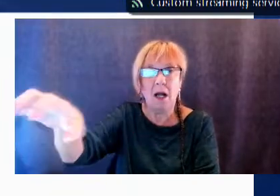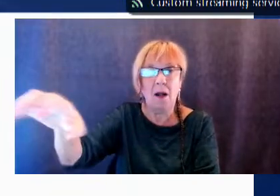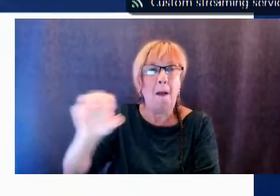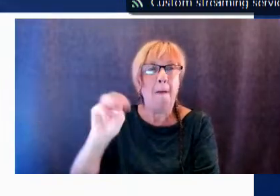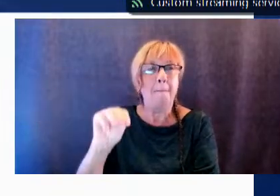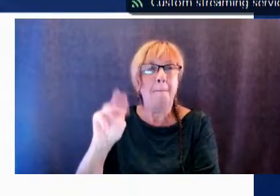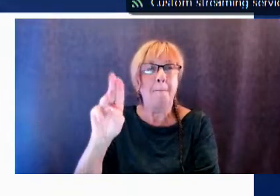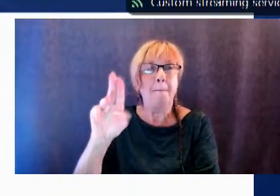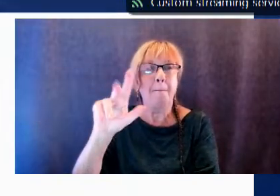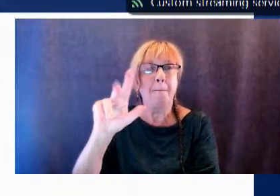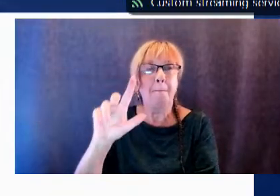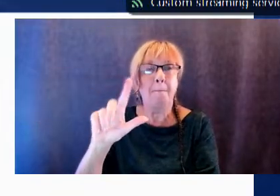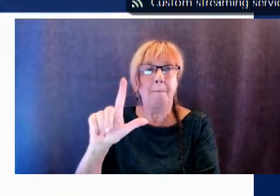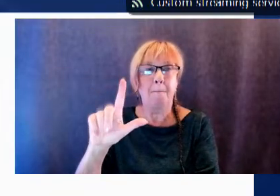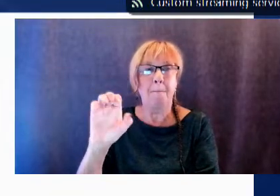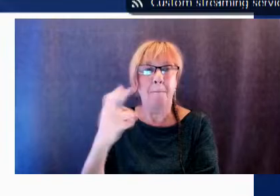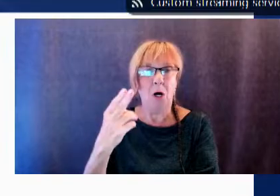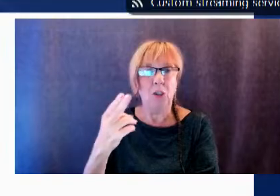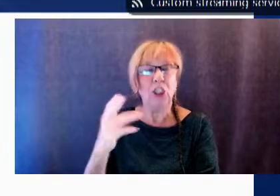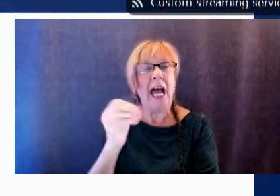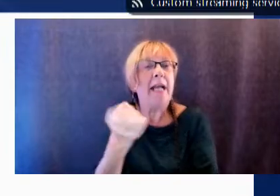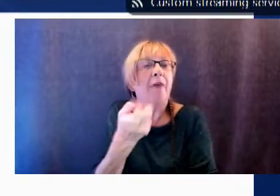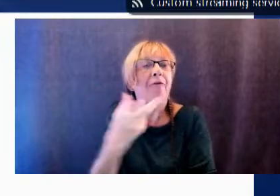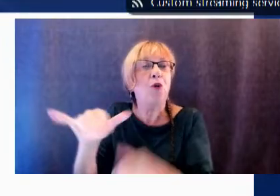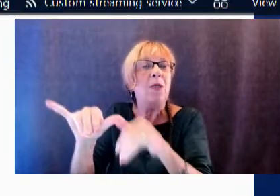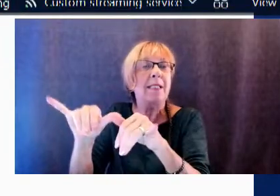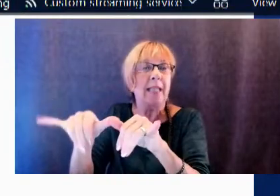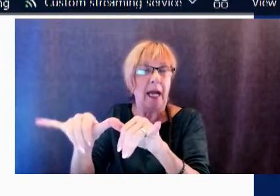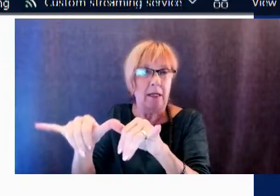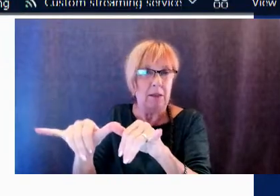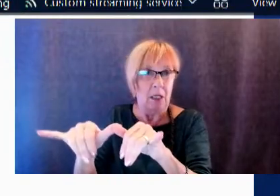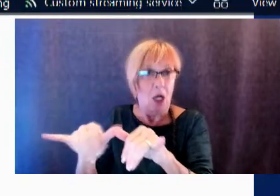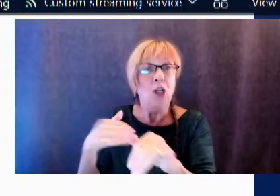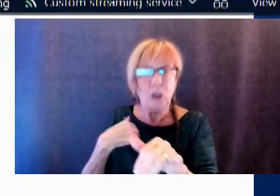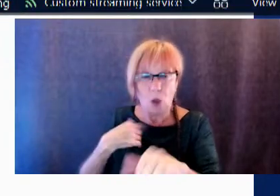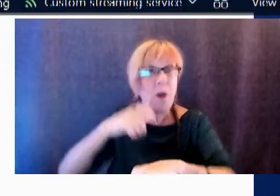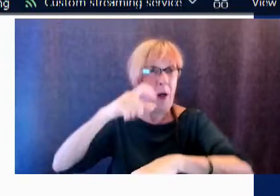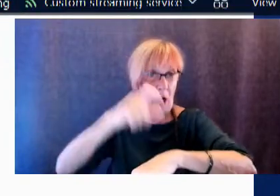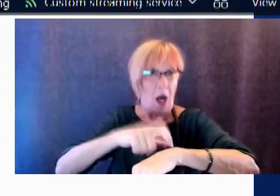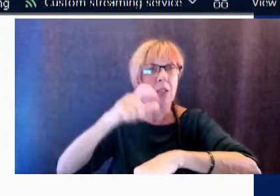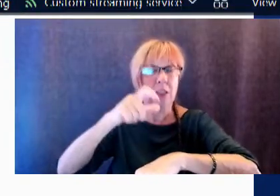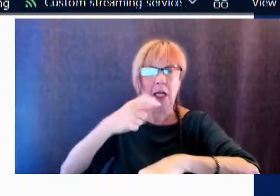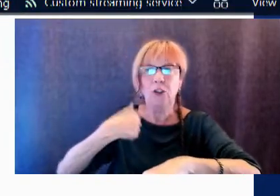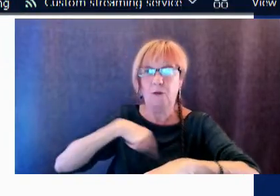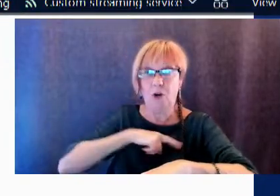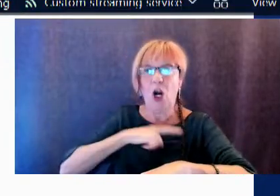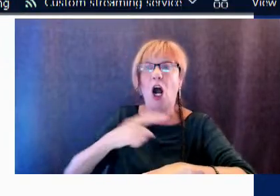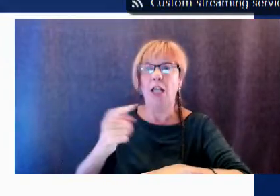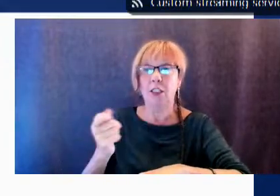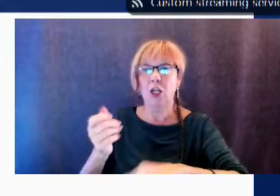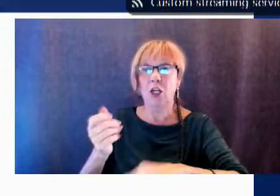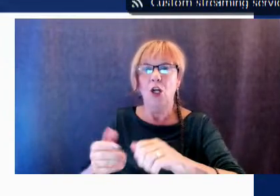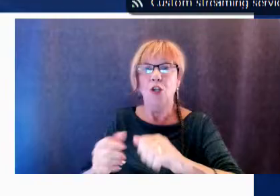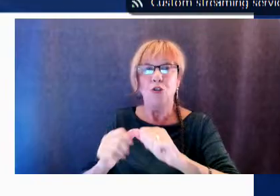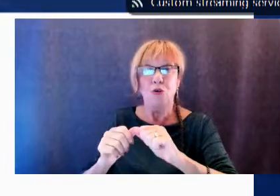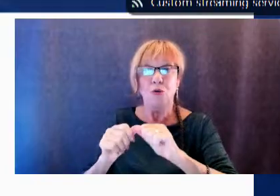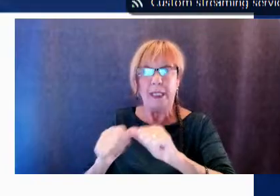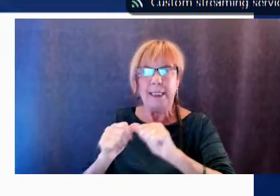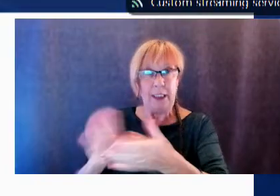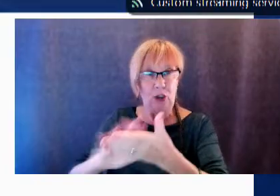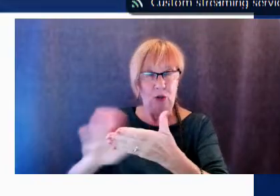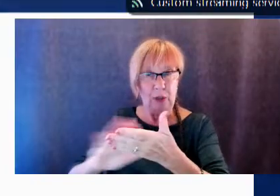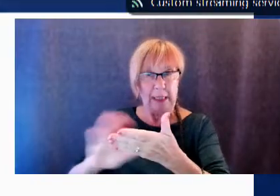some of the scales. So again, we're on schedule for us to be able to continue with